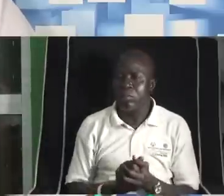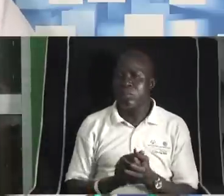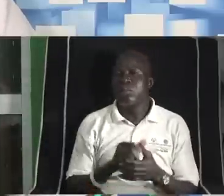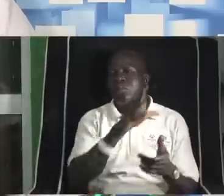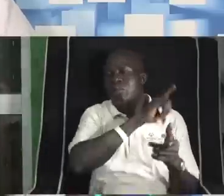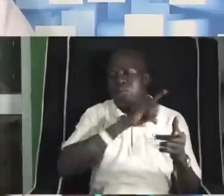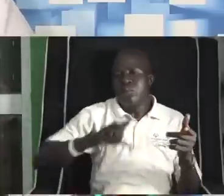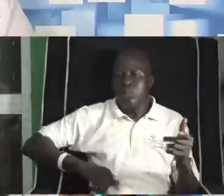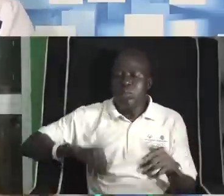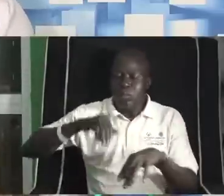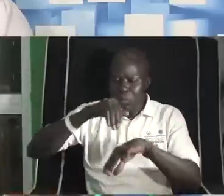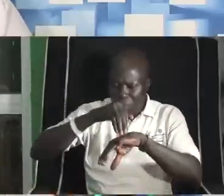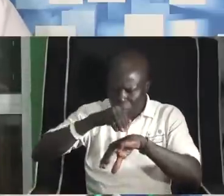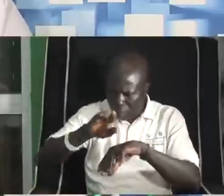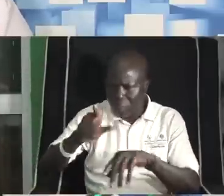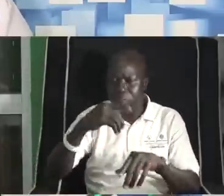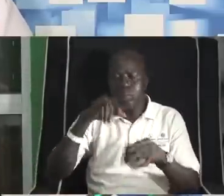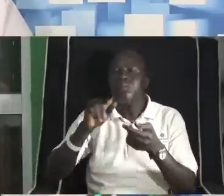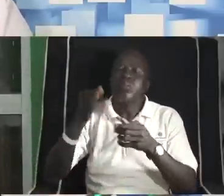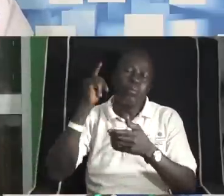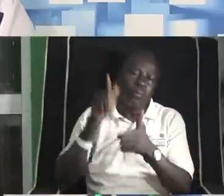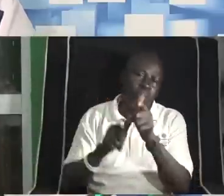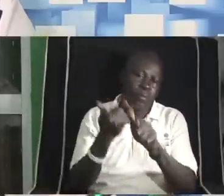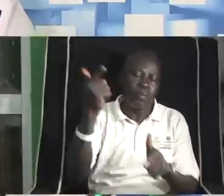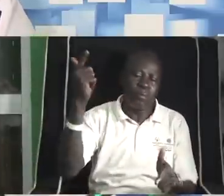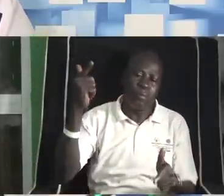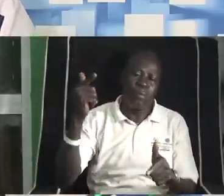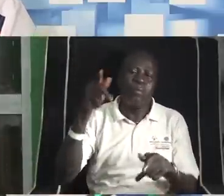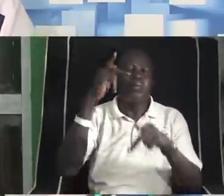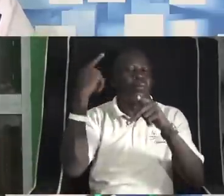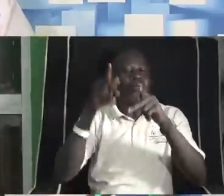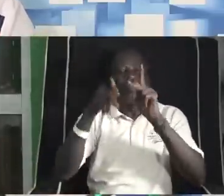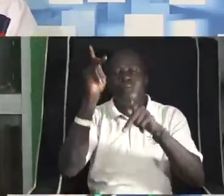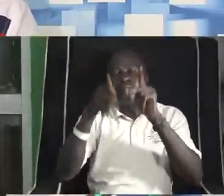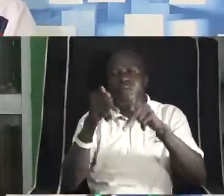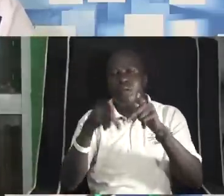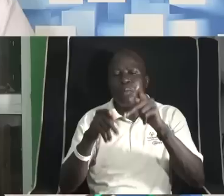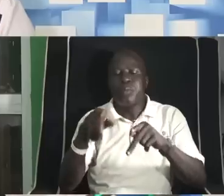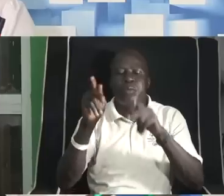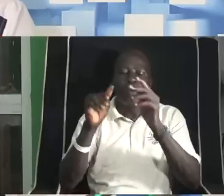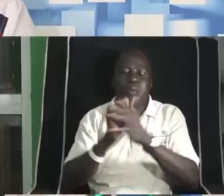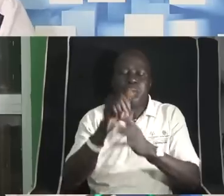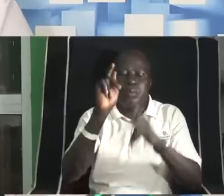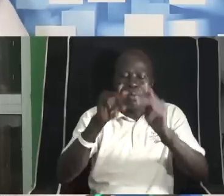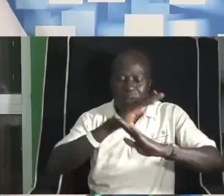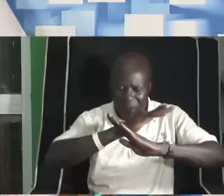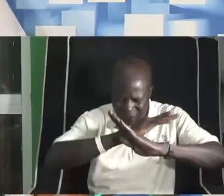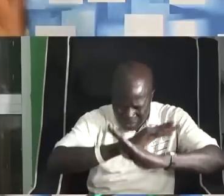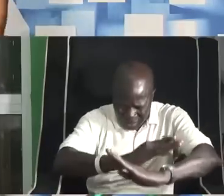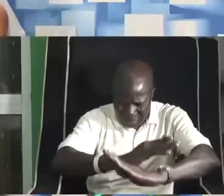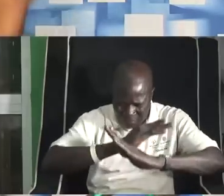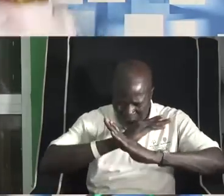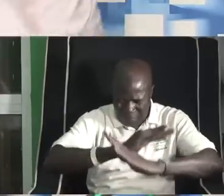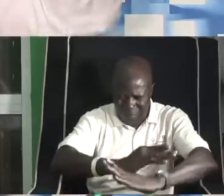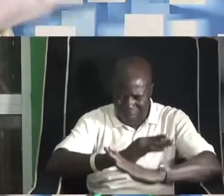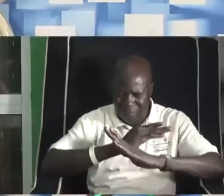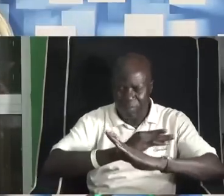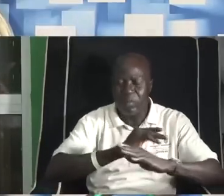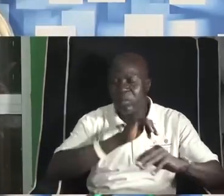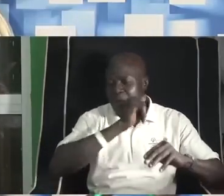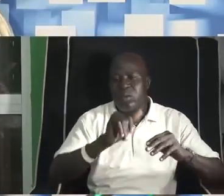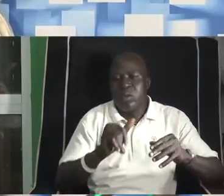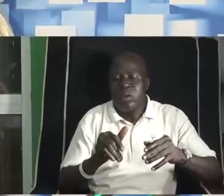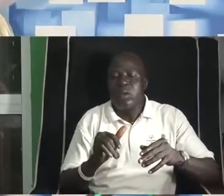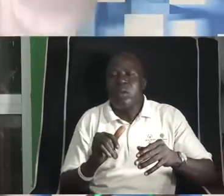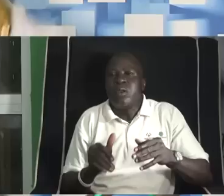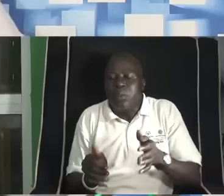Olúwa rán mi ní iṣẹ́ ńlá. Fún àwọn èèyàn tí ayé dá dúró tí wọ́n jẹ ká lọ. Àwọn tó fẹ́ fò